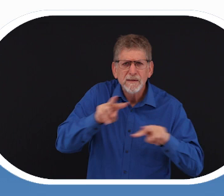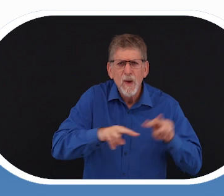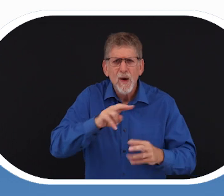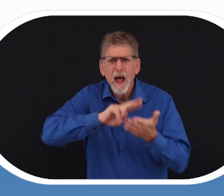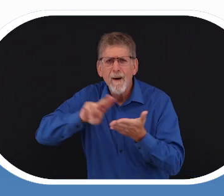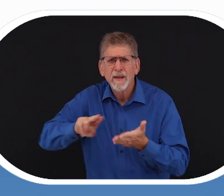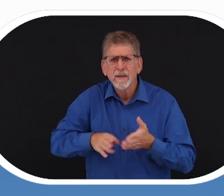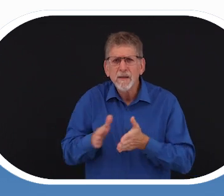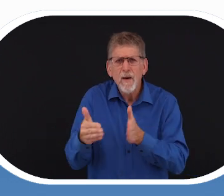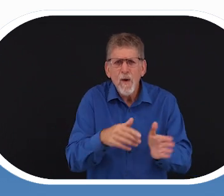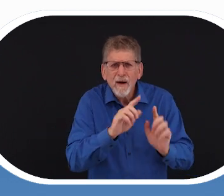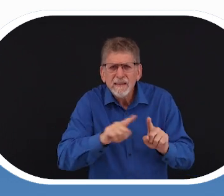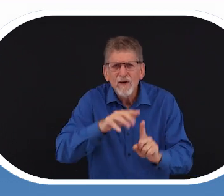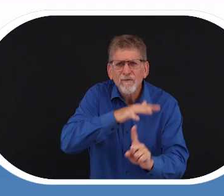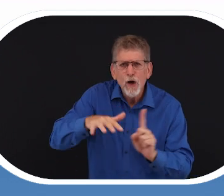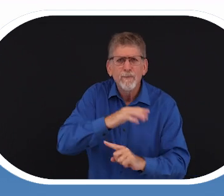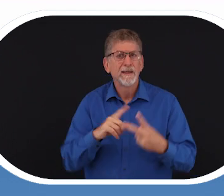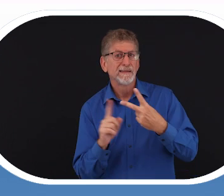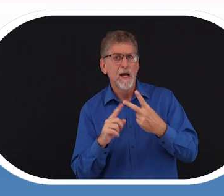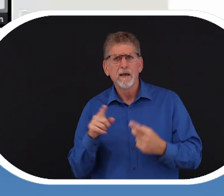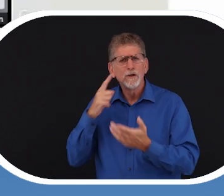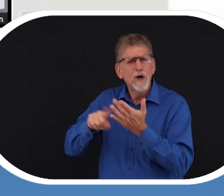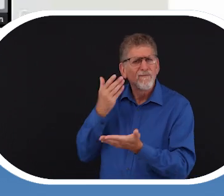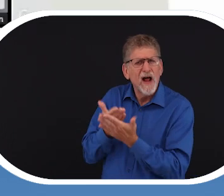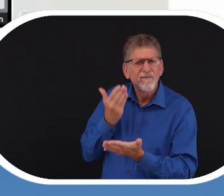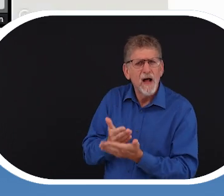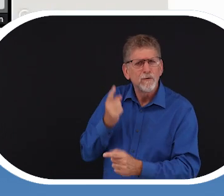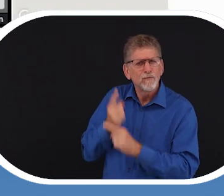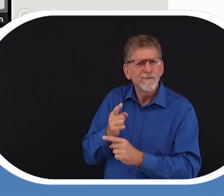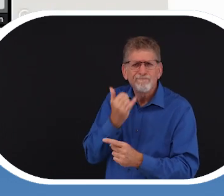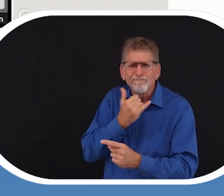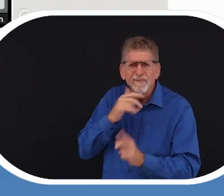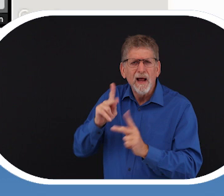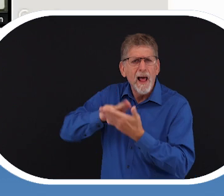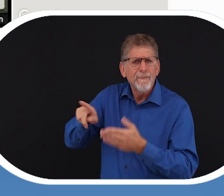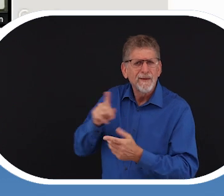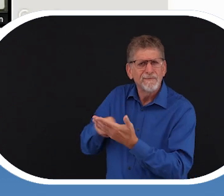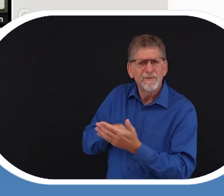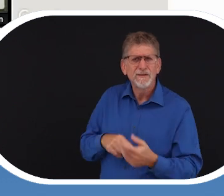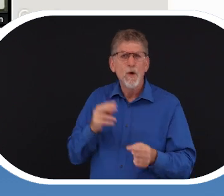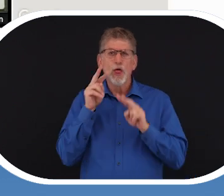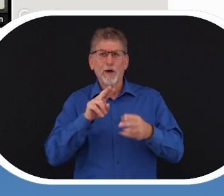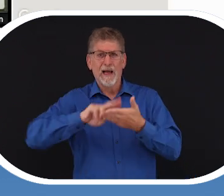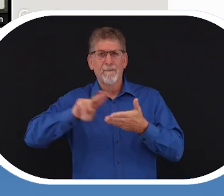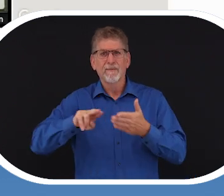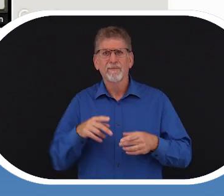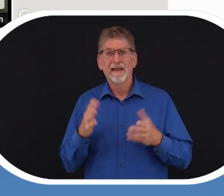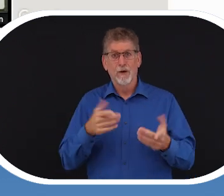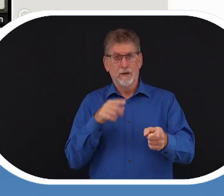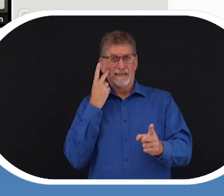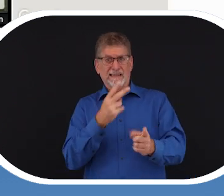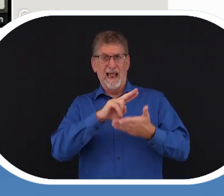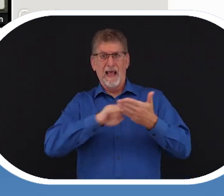second is validating and correcting other people's labels. So let's take a look at labeling. Here, users find, label,